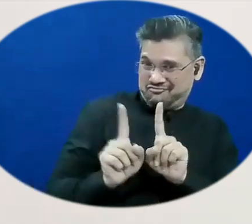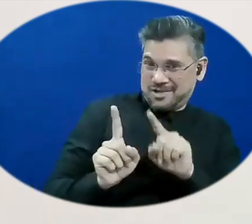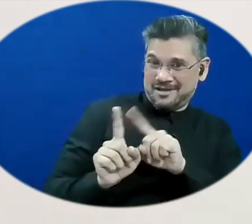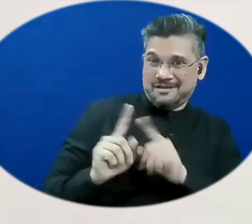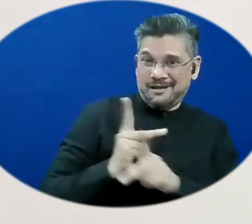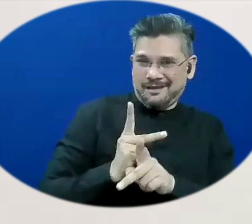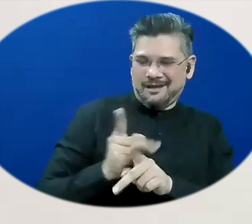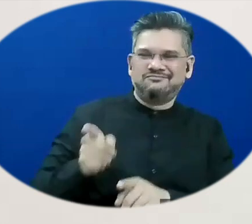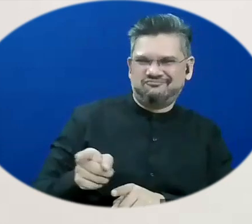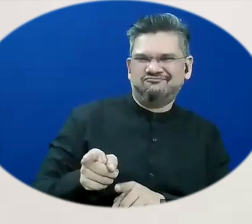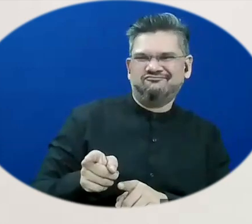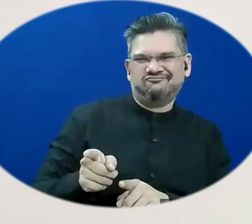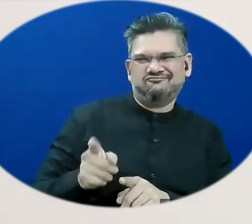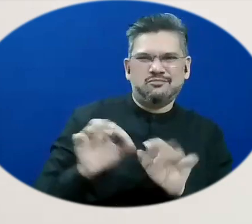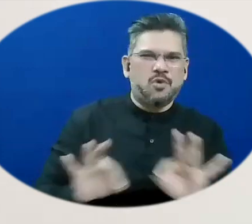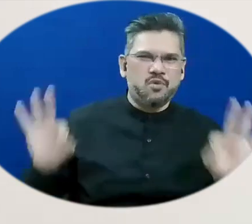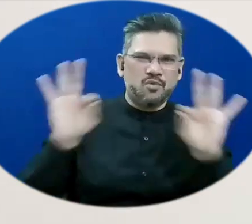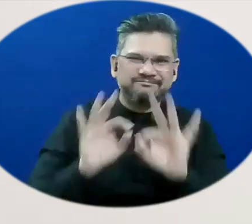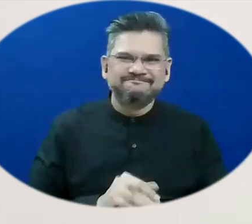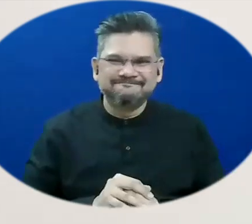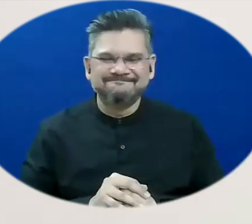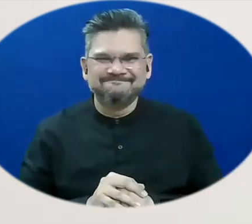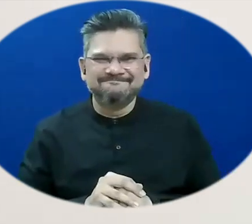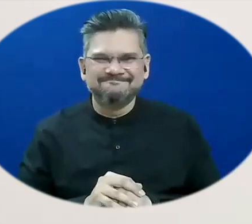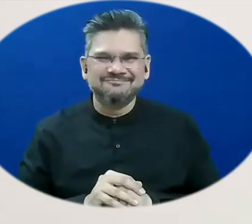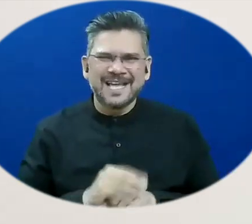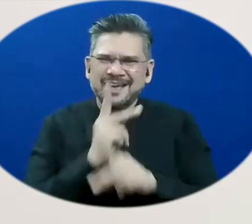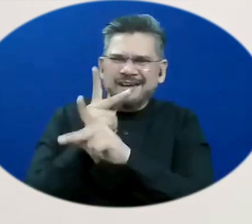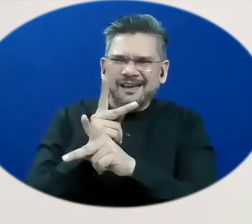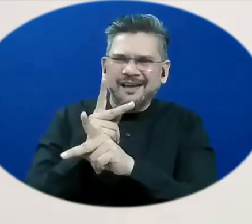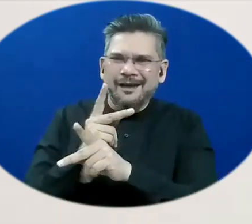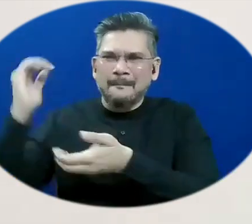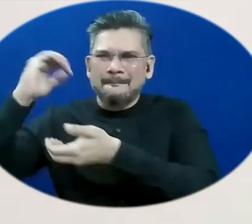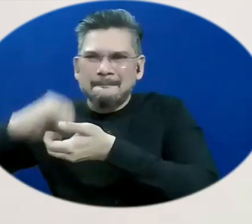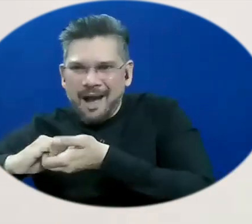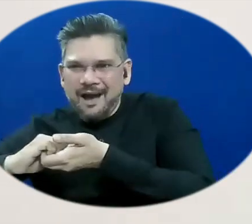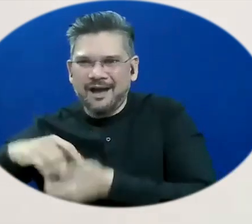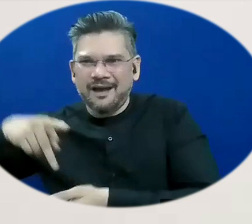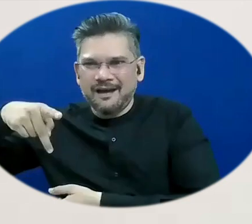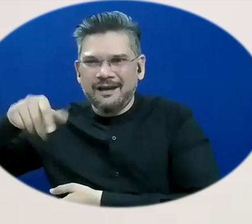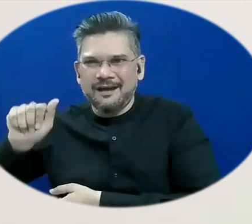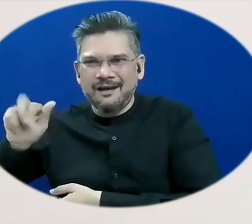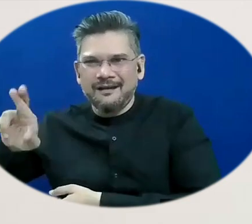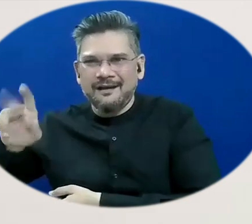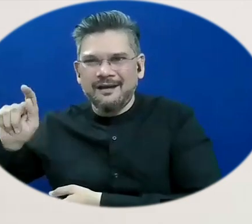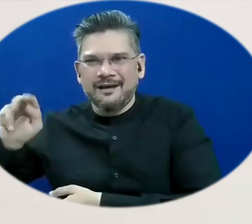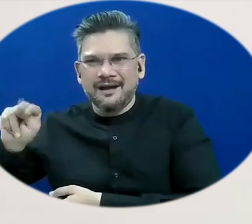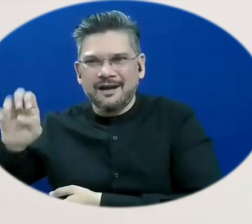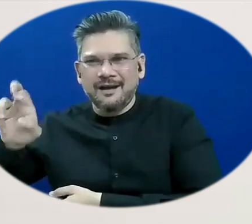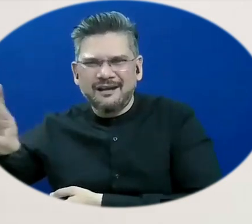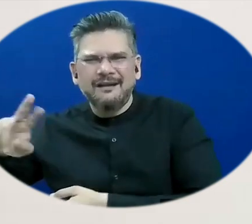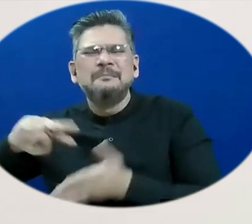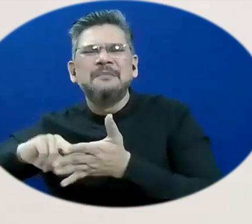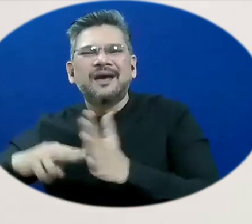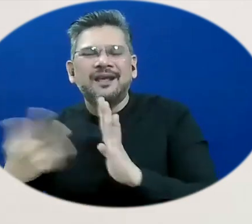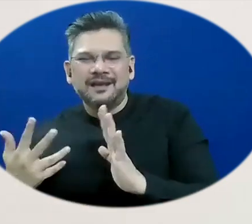the reason why we use care partner is because it is a relational care. It's not just us giving